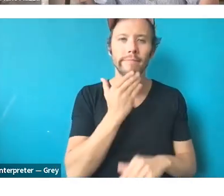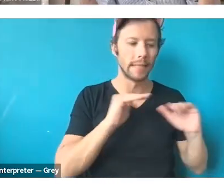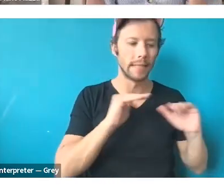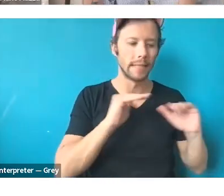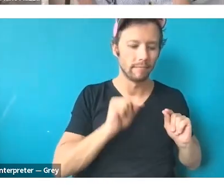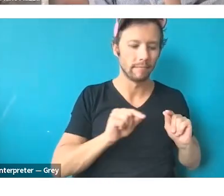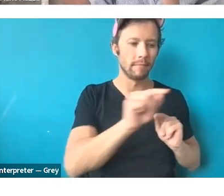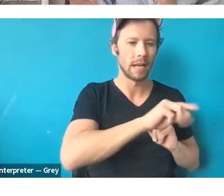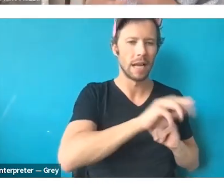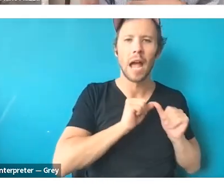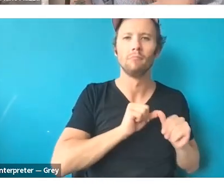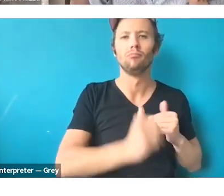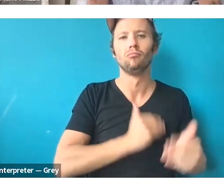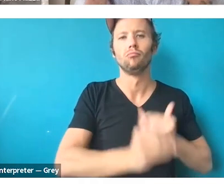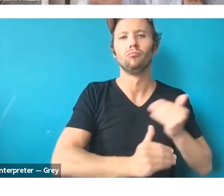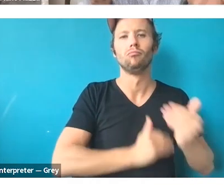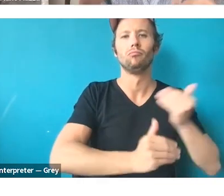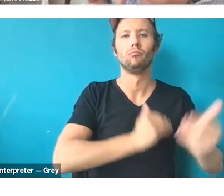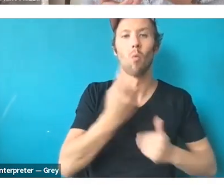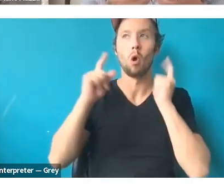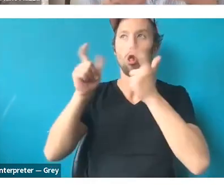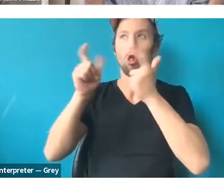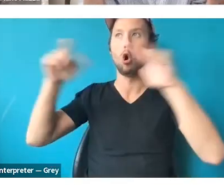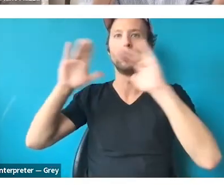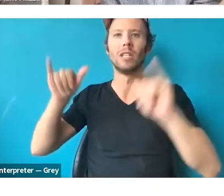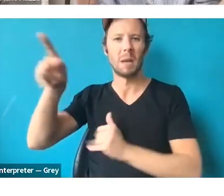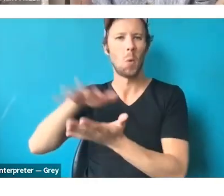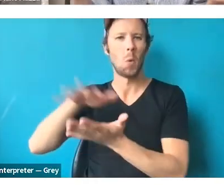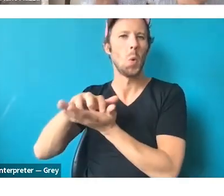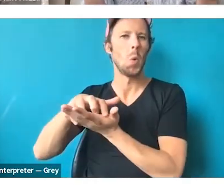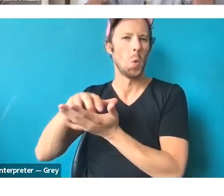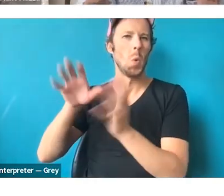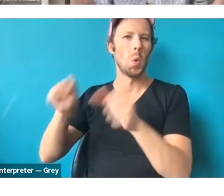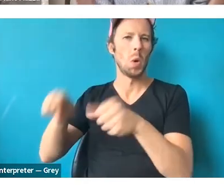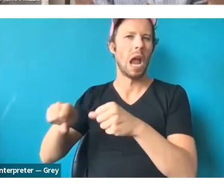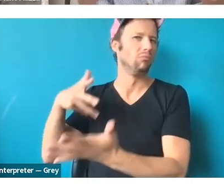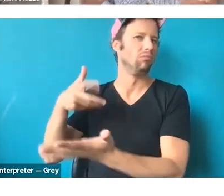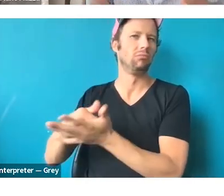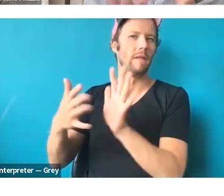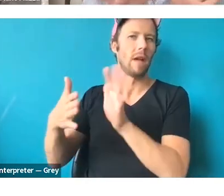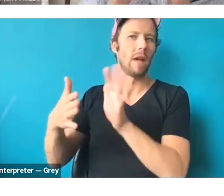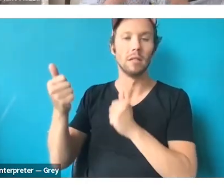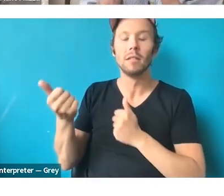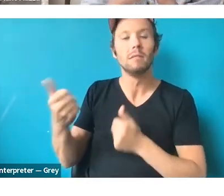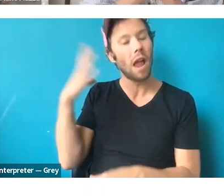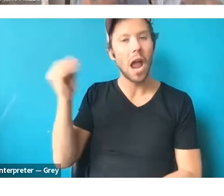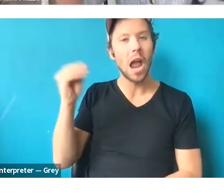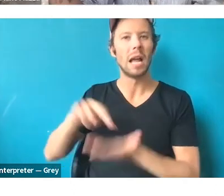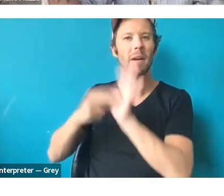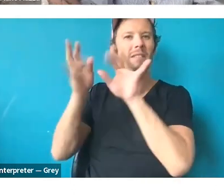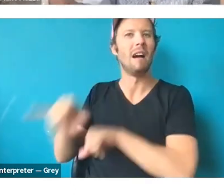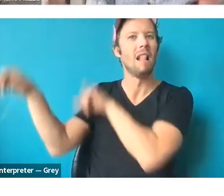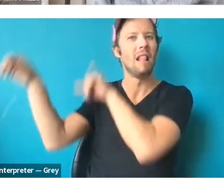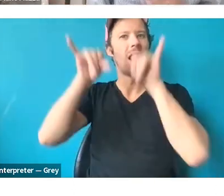one big large system that's susceptible to really honestly like diversity is healthy, right? So it's like we don't really